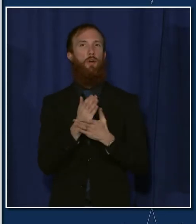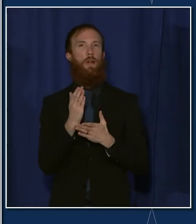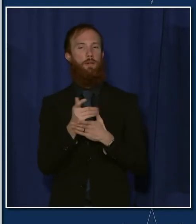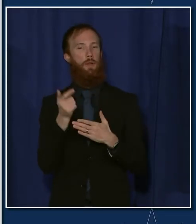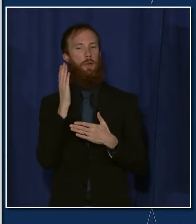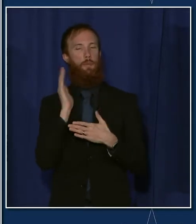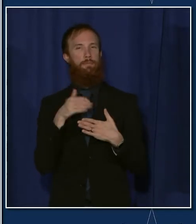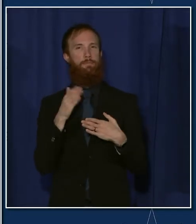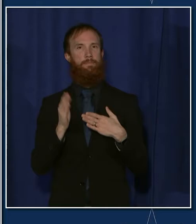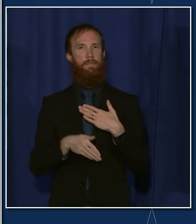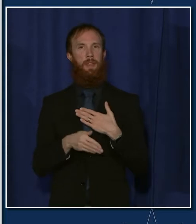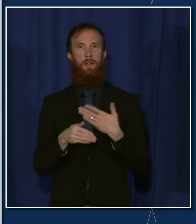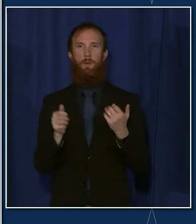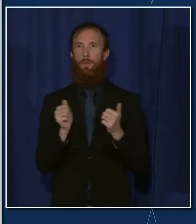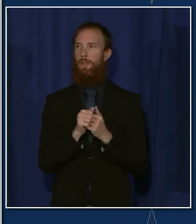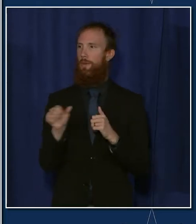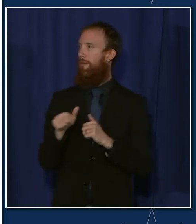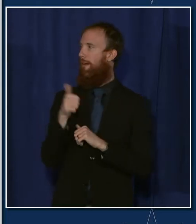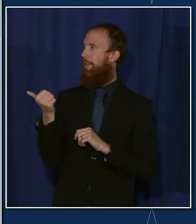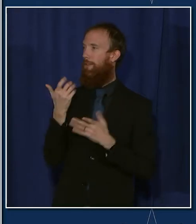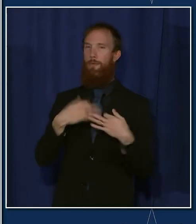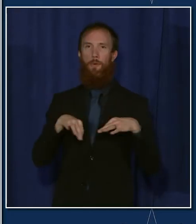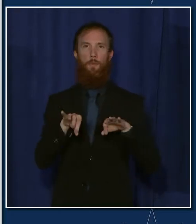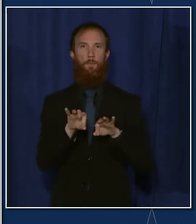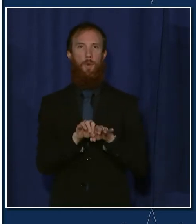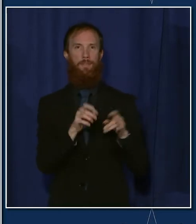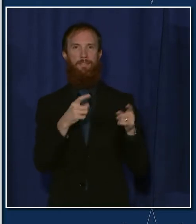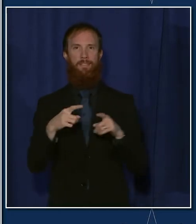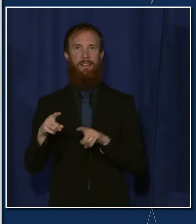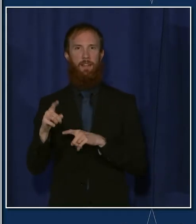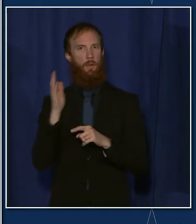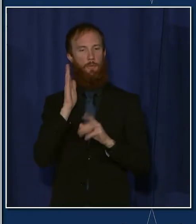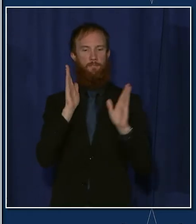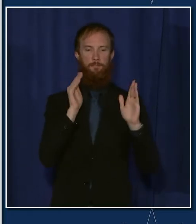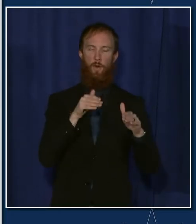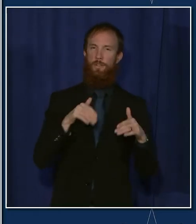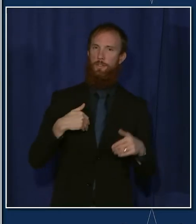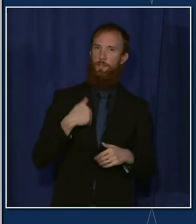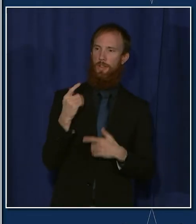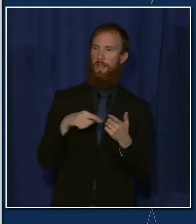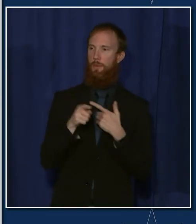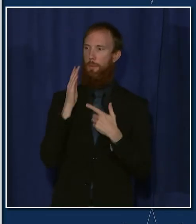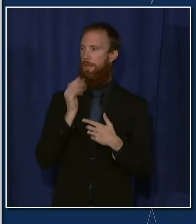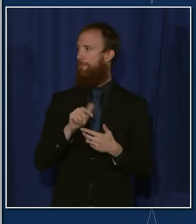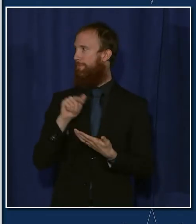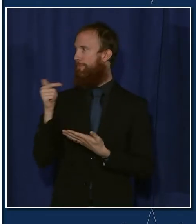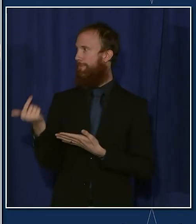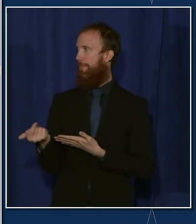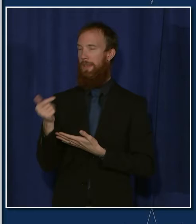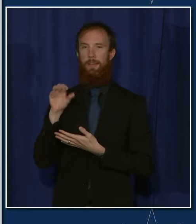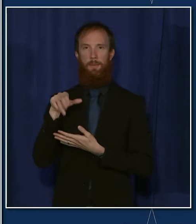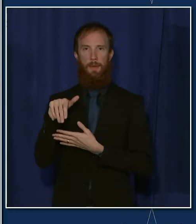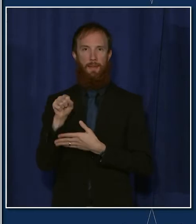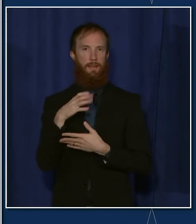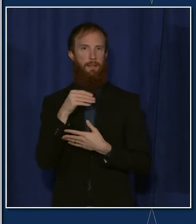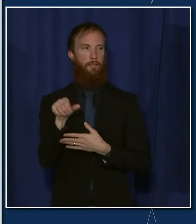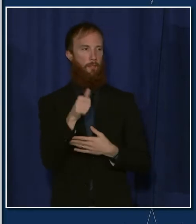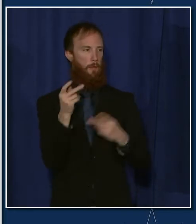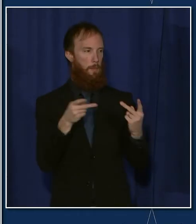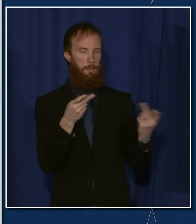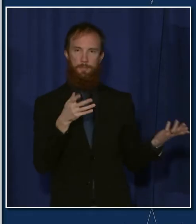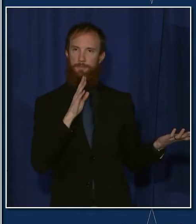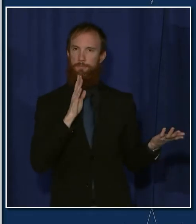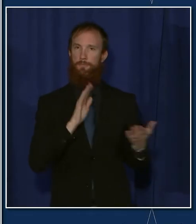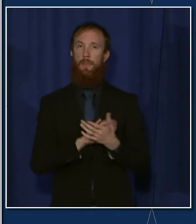we are on vaccine milestones and a focus on youth, and then we'll bring up the providers and CEO Martinez. We've hit an exciting